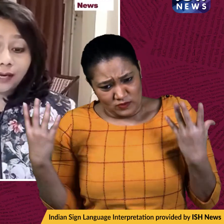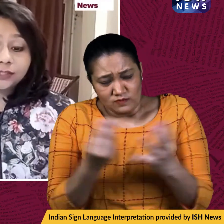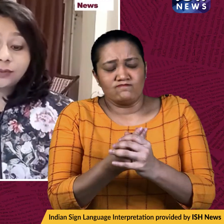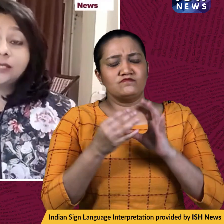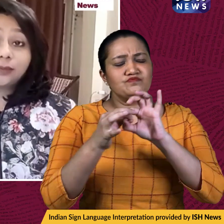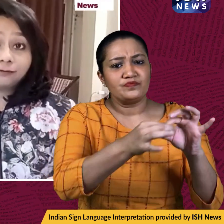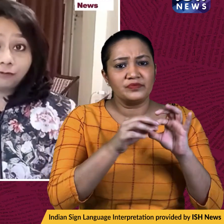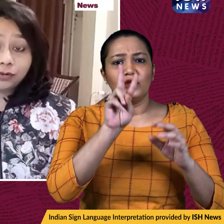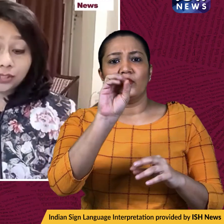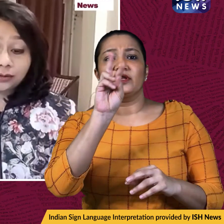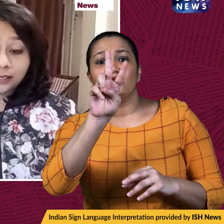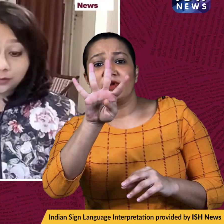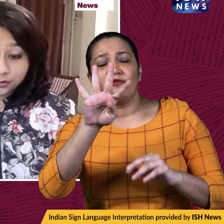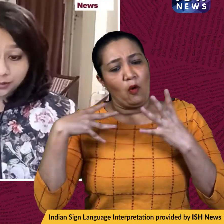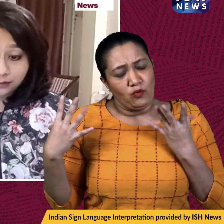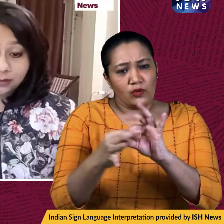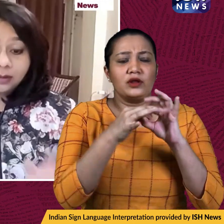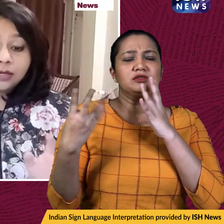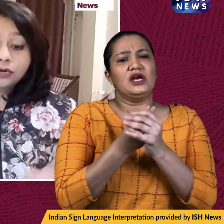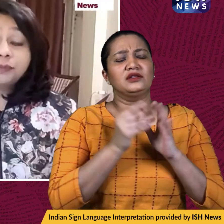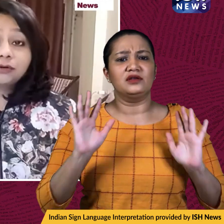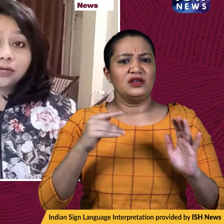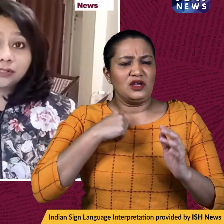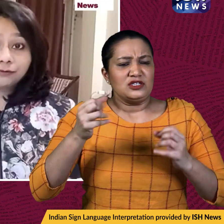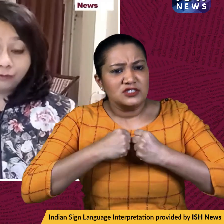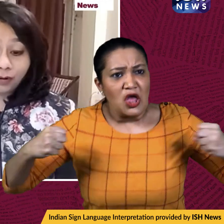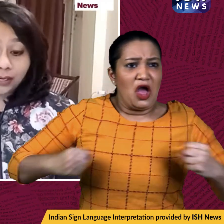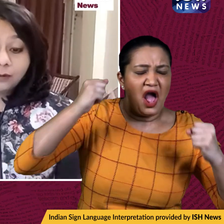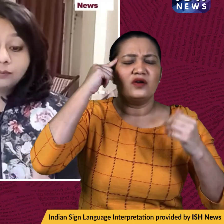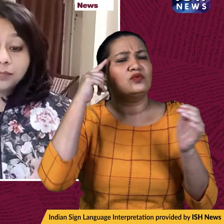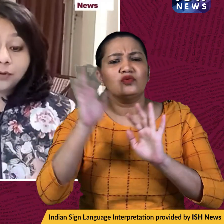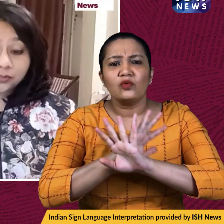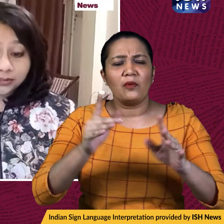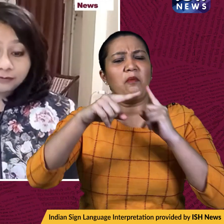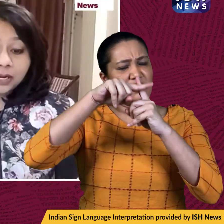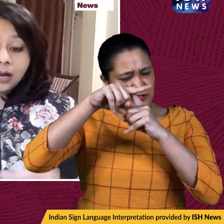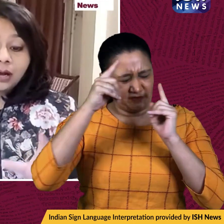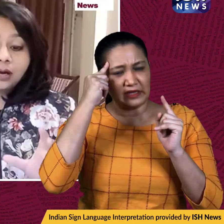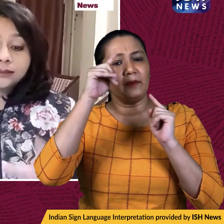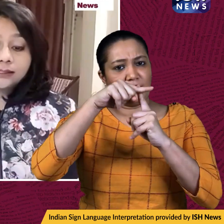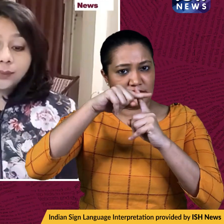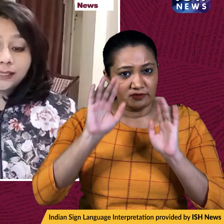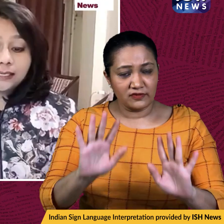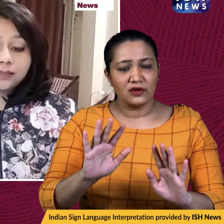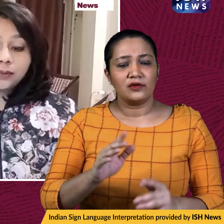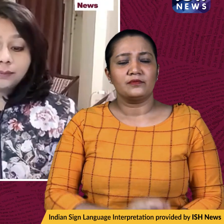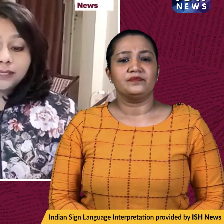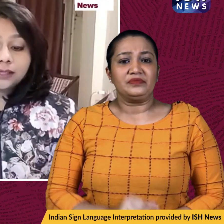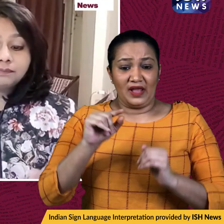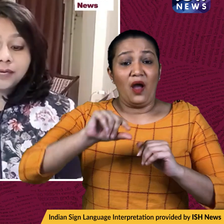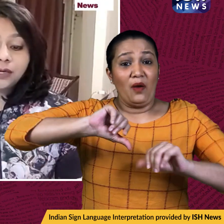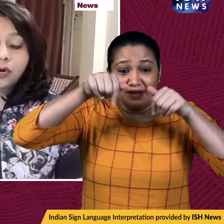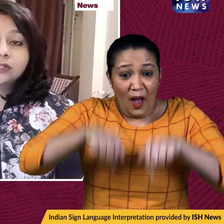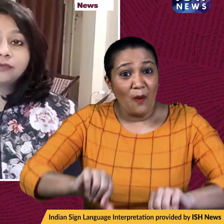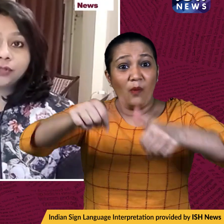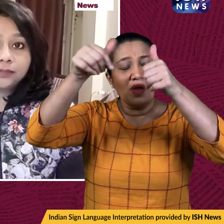can fight 2024 general elections together. Don't be aggressive for now, be positive. This winning will be